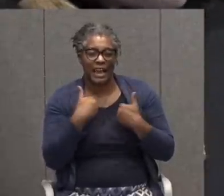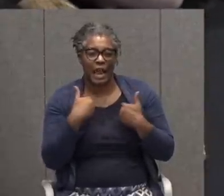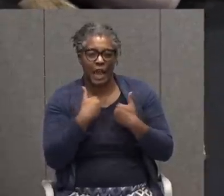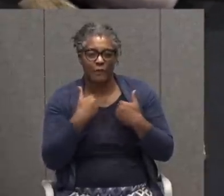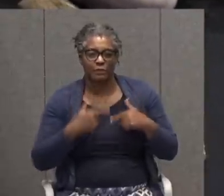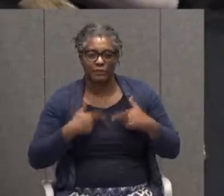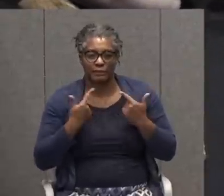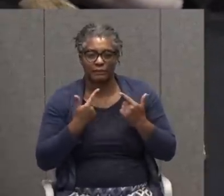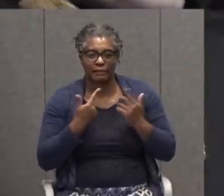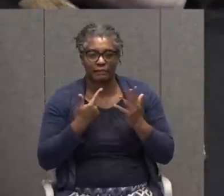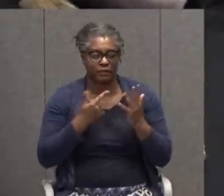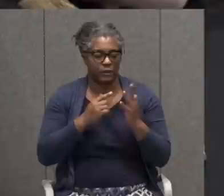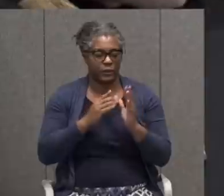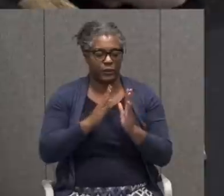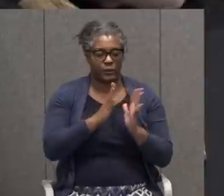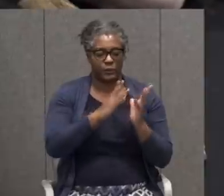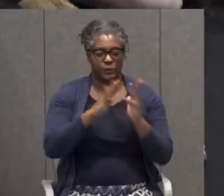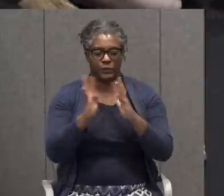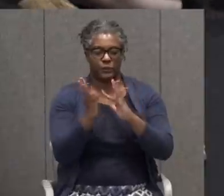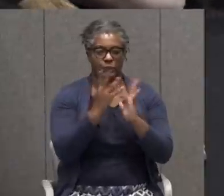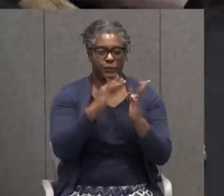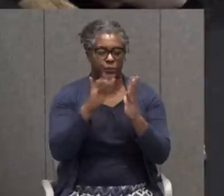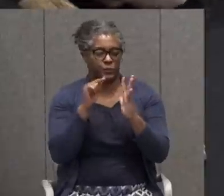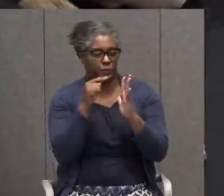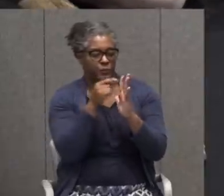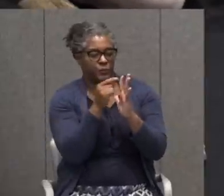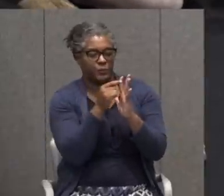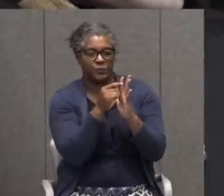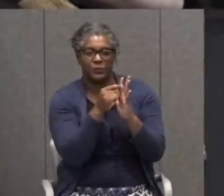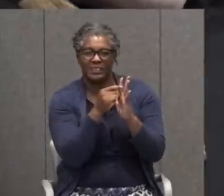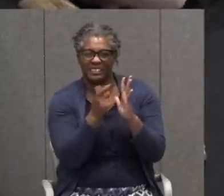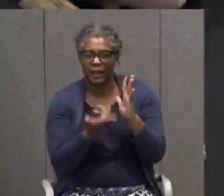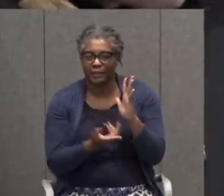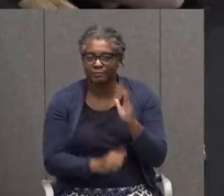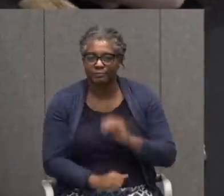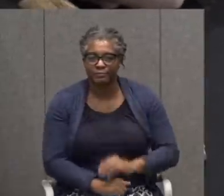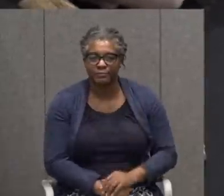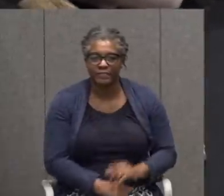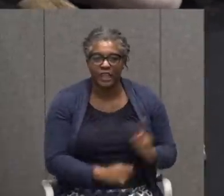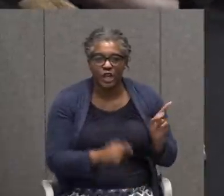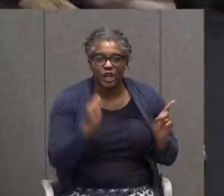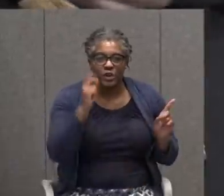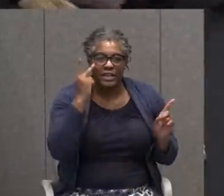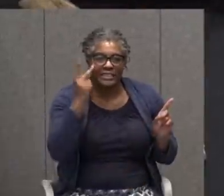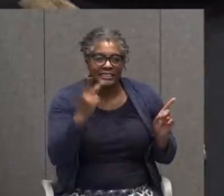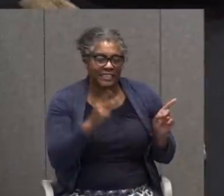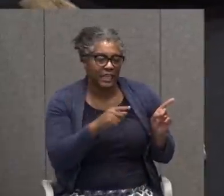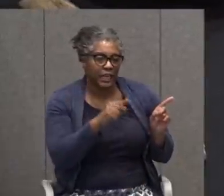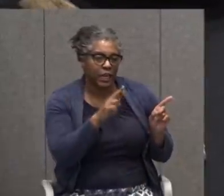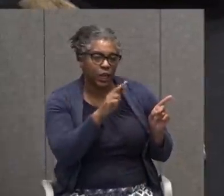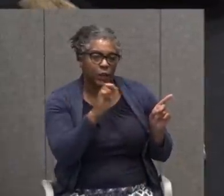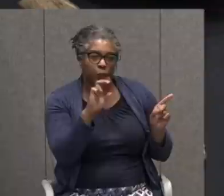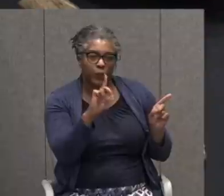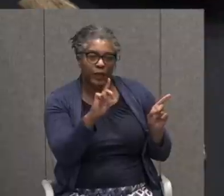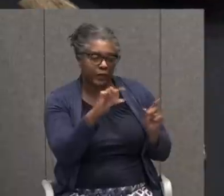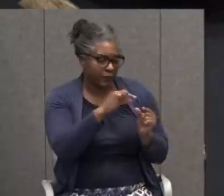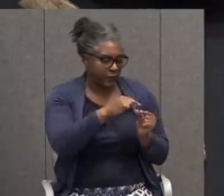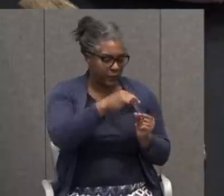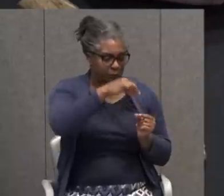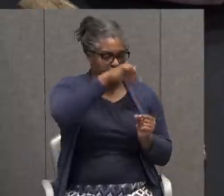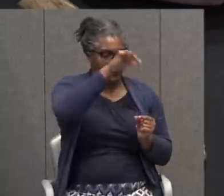of those funny little reedy looking pieces right here where